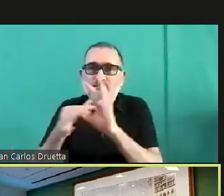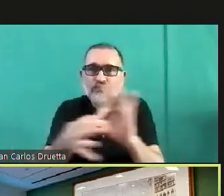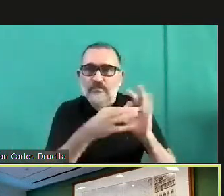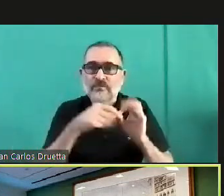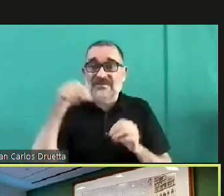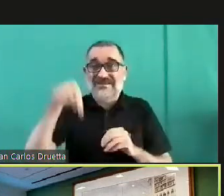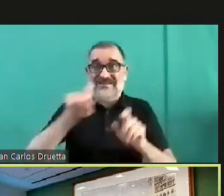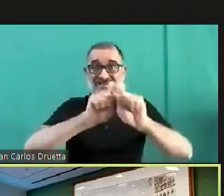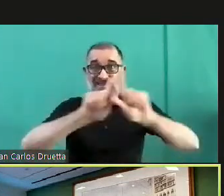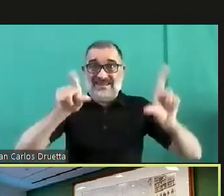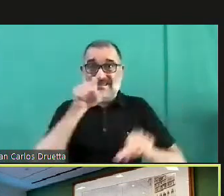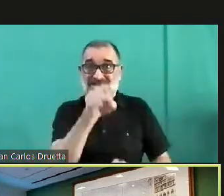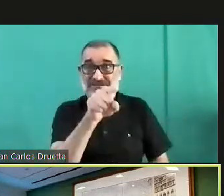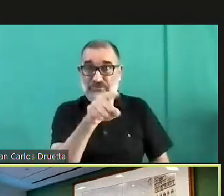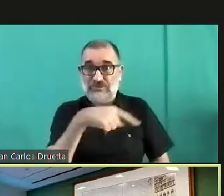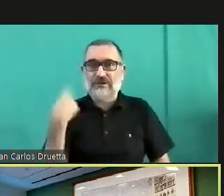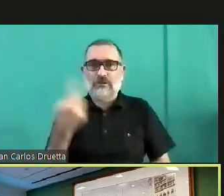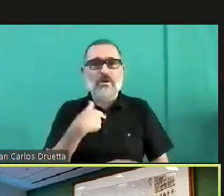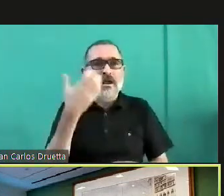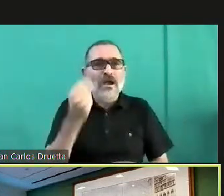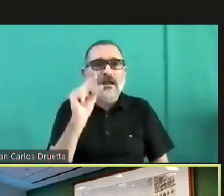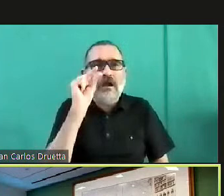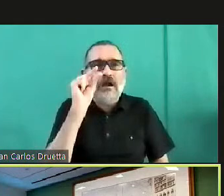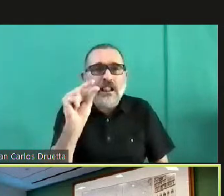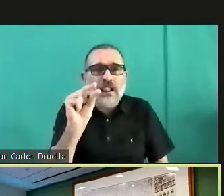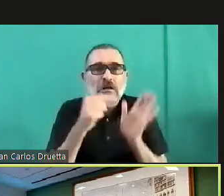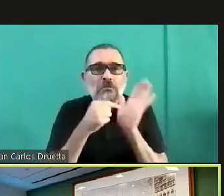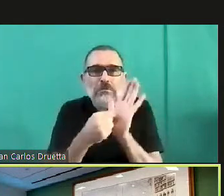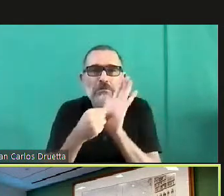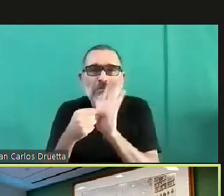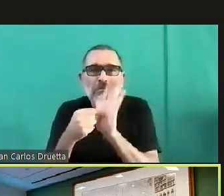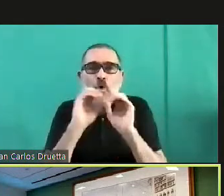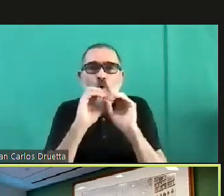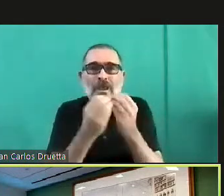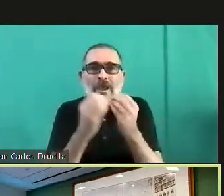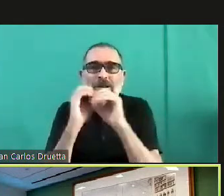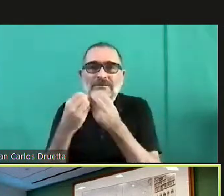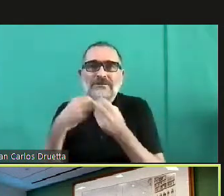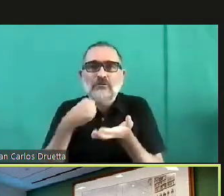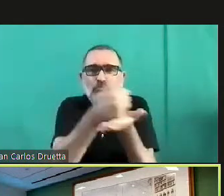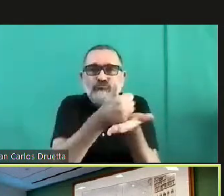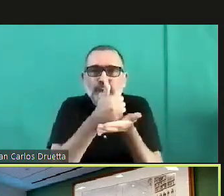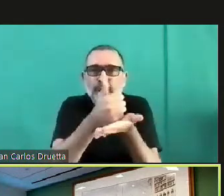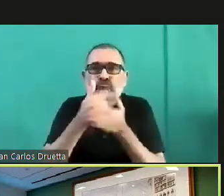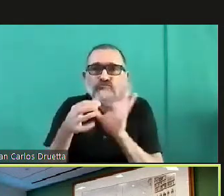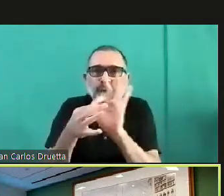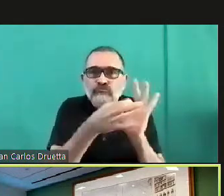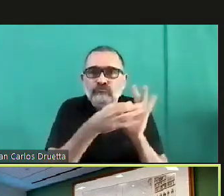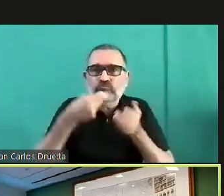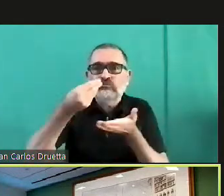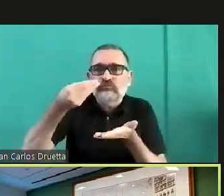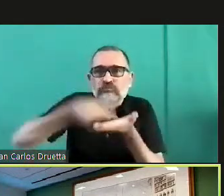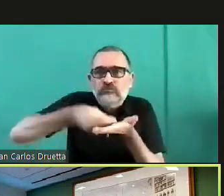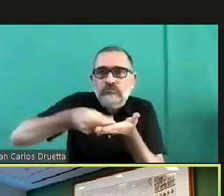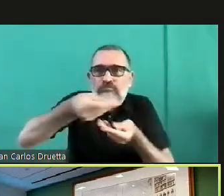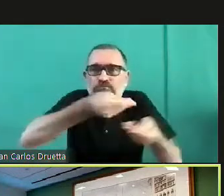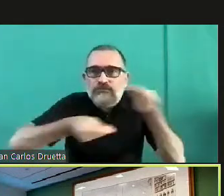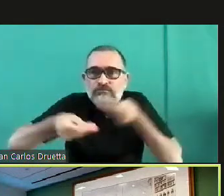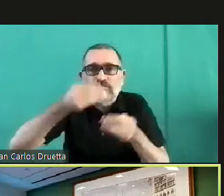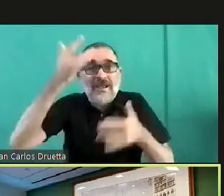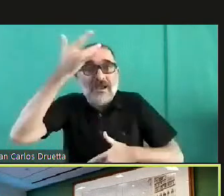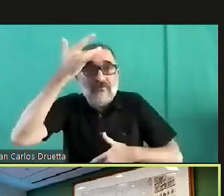with researchers providing evidence of the power of these changes, and of course, engaging the public in all of our